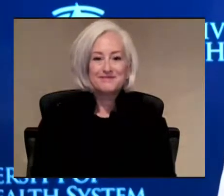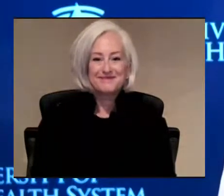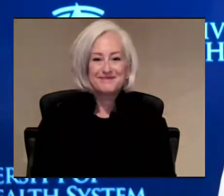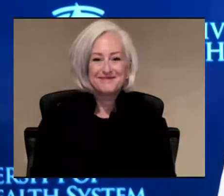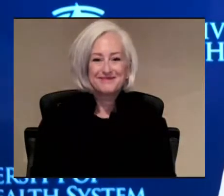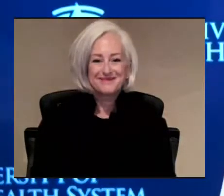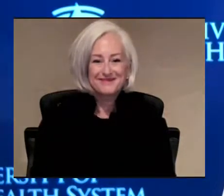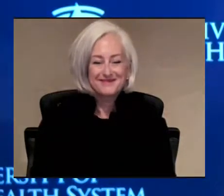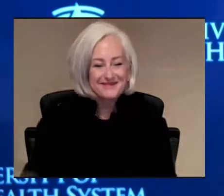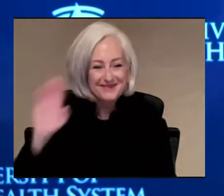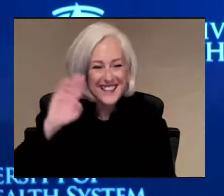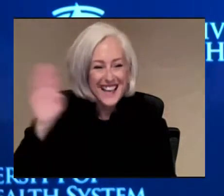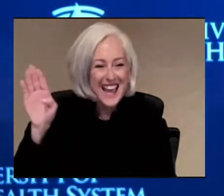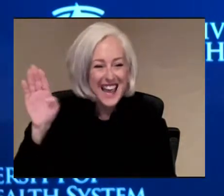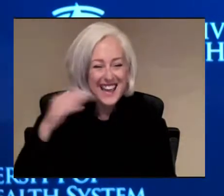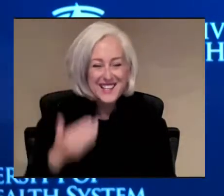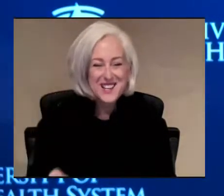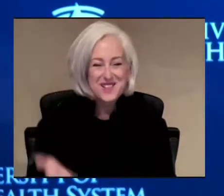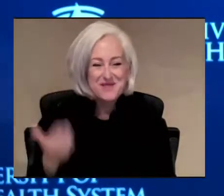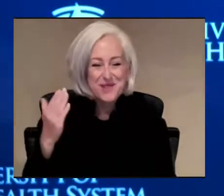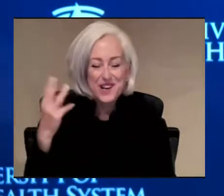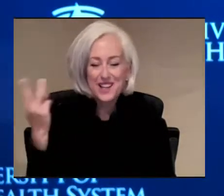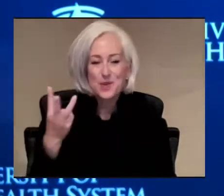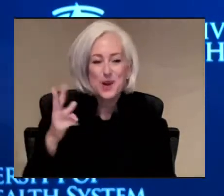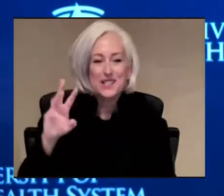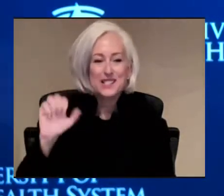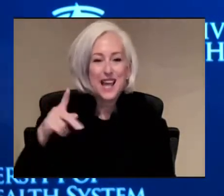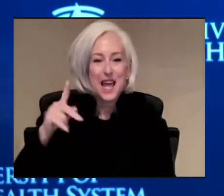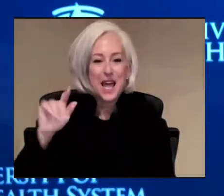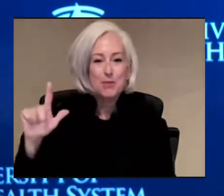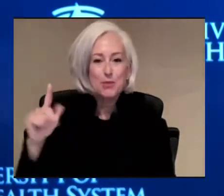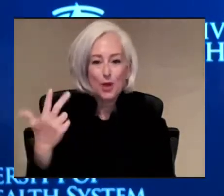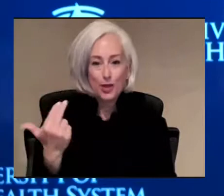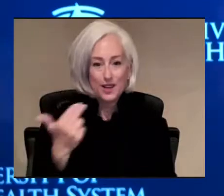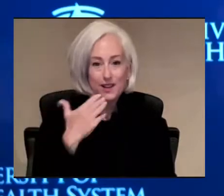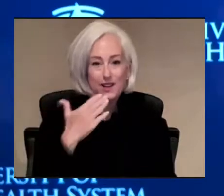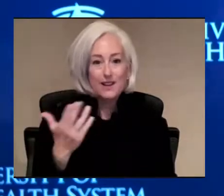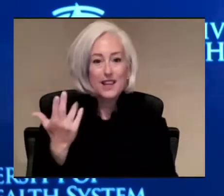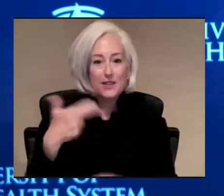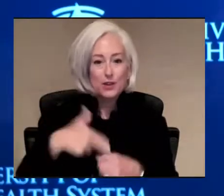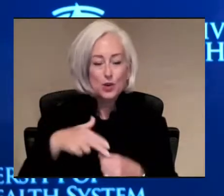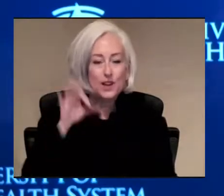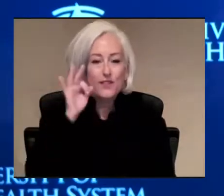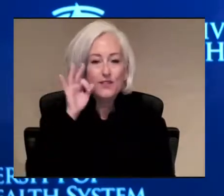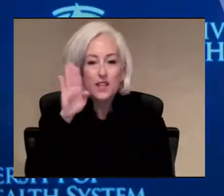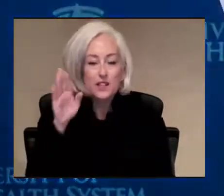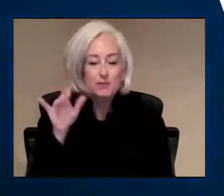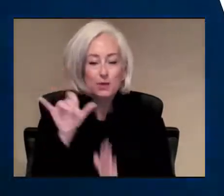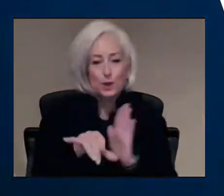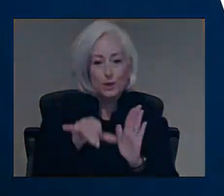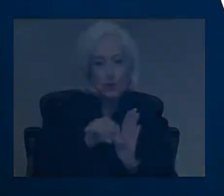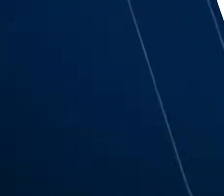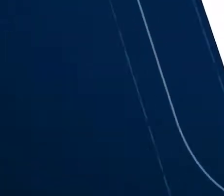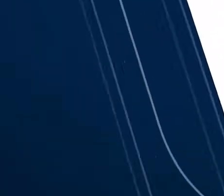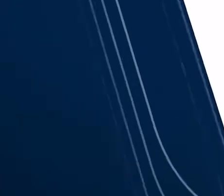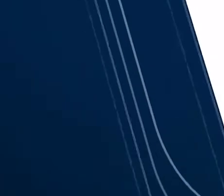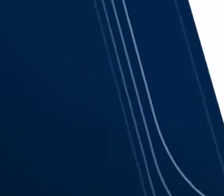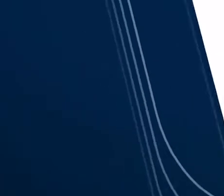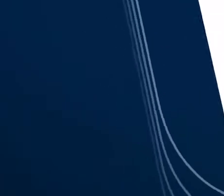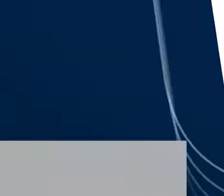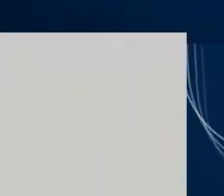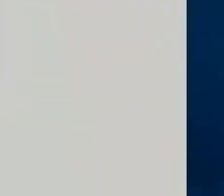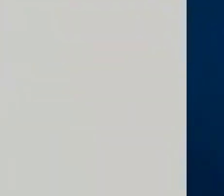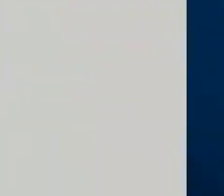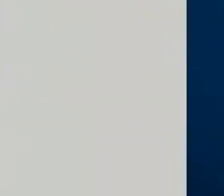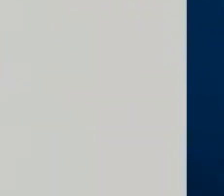Hey, good morning. It's Wednesday, April the 13th. Thank you for joining us here on Facebook, YouTube, and Twitter. Coming up at 8:25, we're